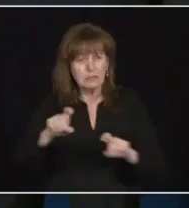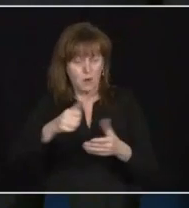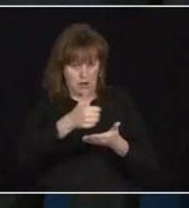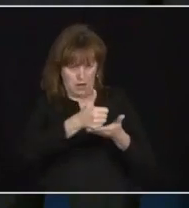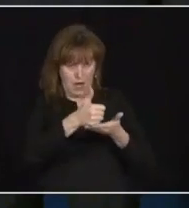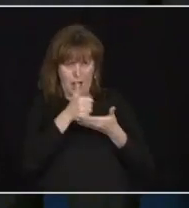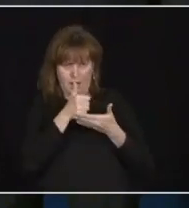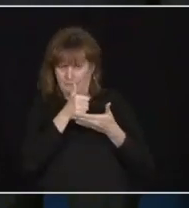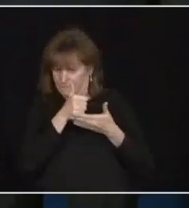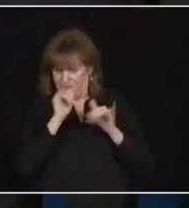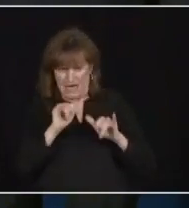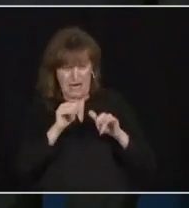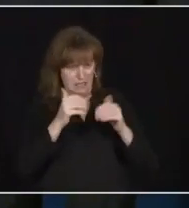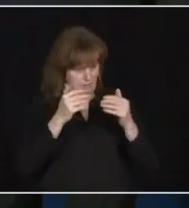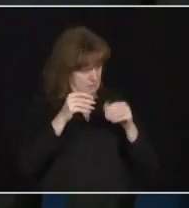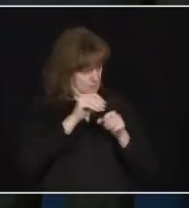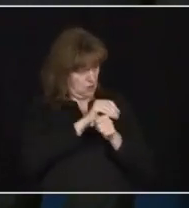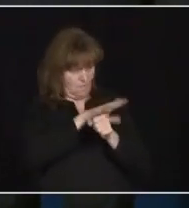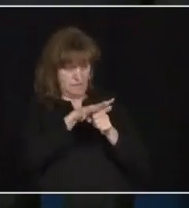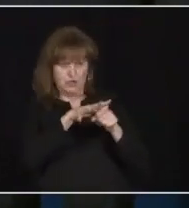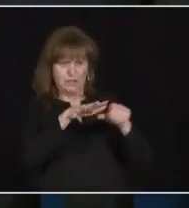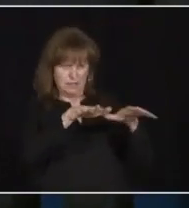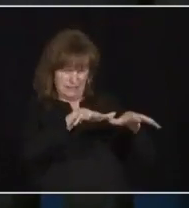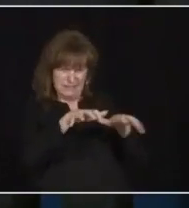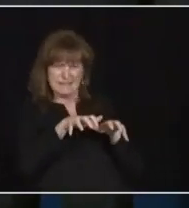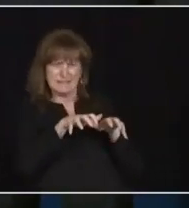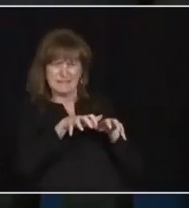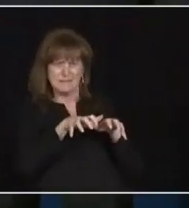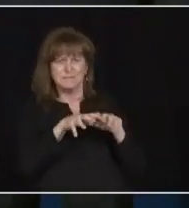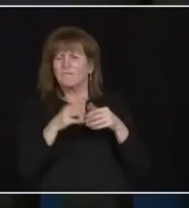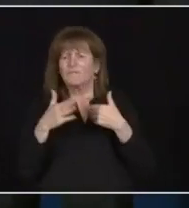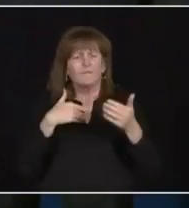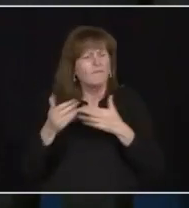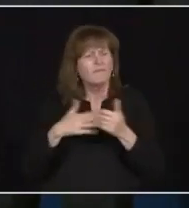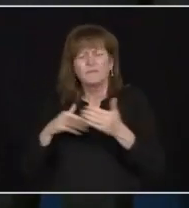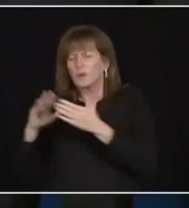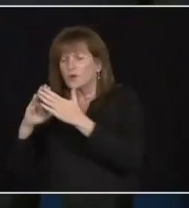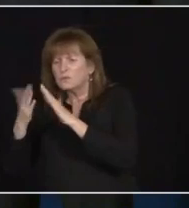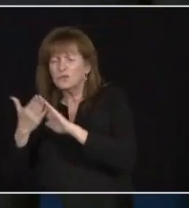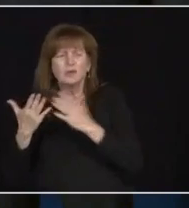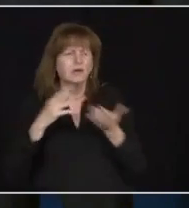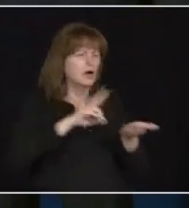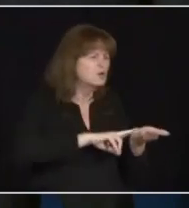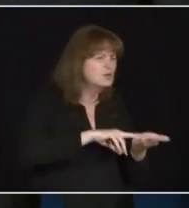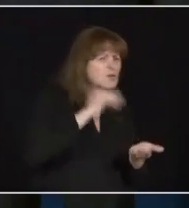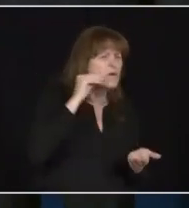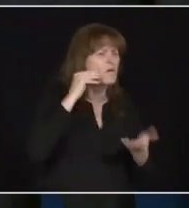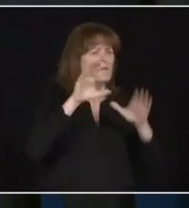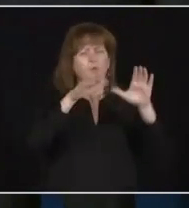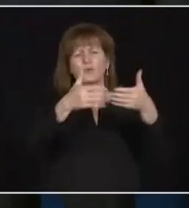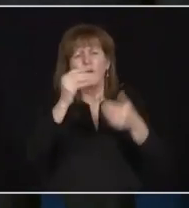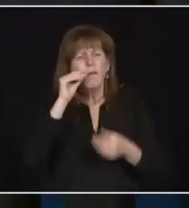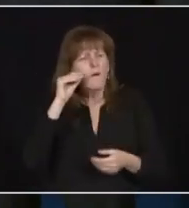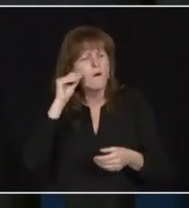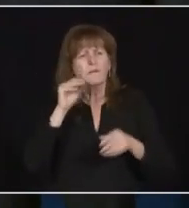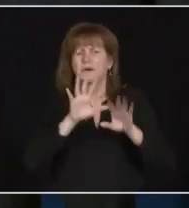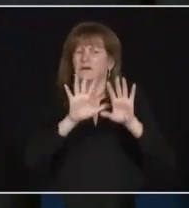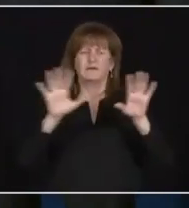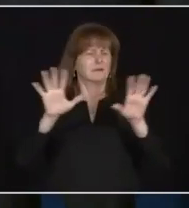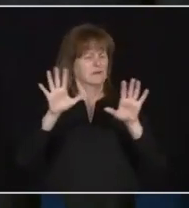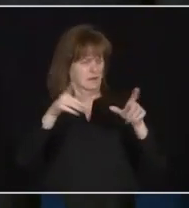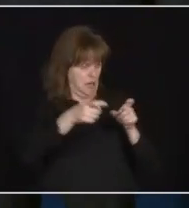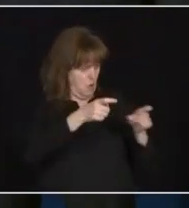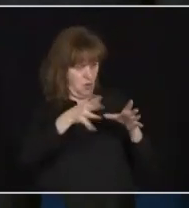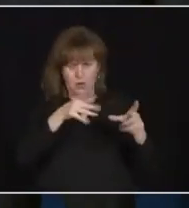in our communities and in long-term care homes and other shared living spaces. We are now a leader in Canada